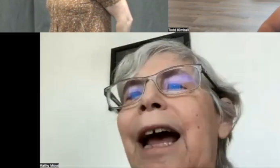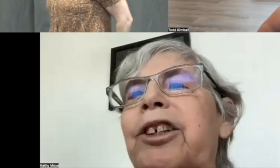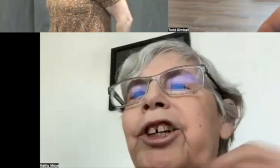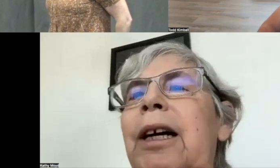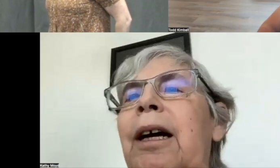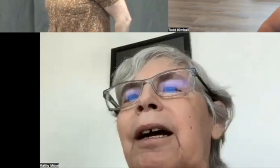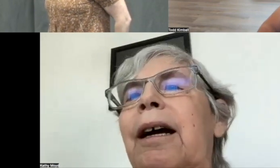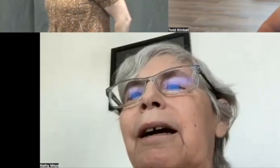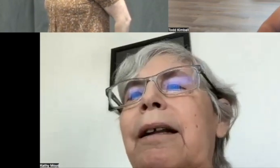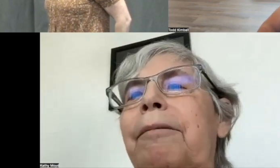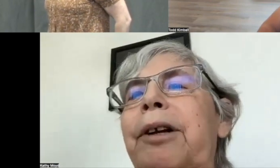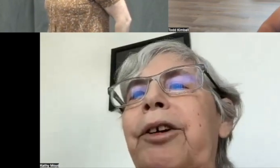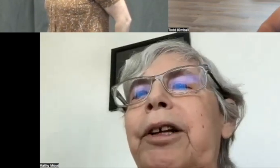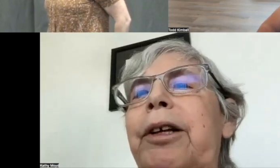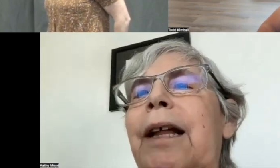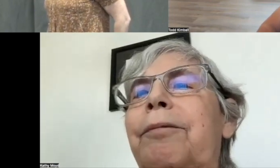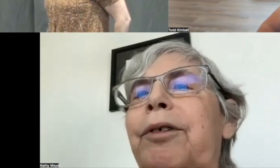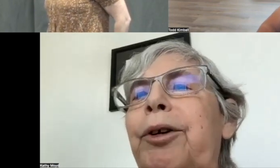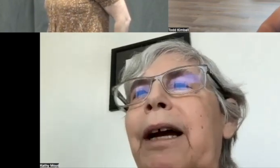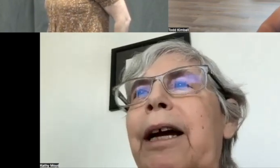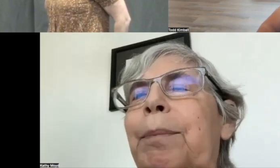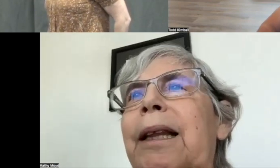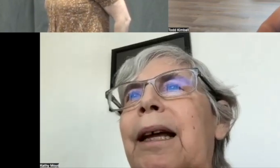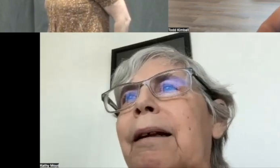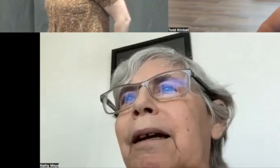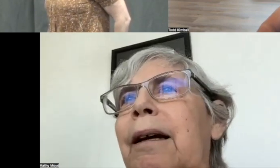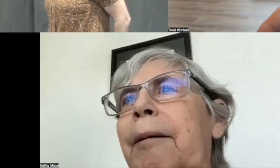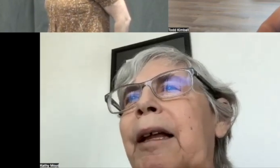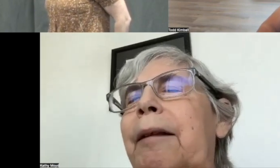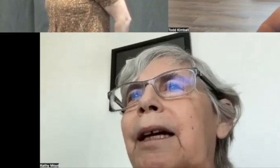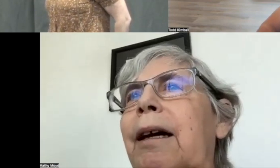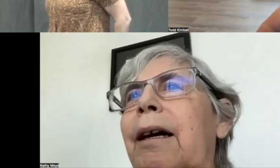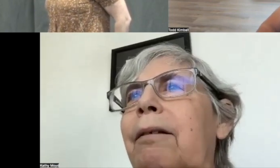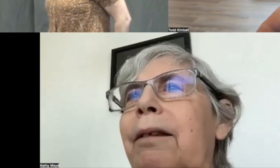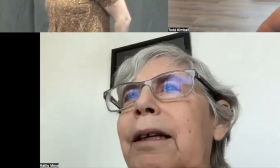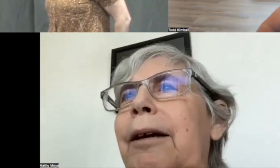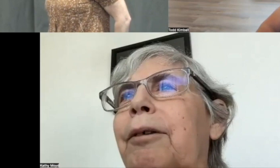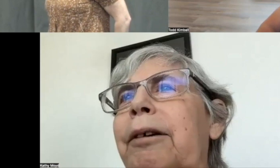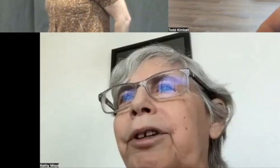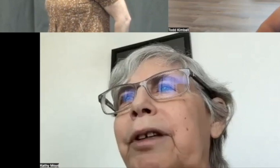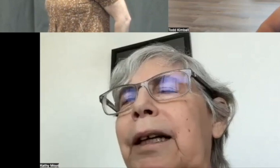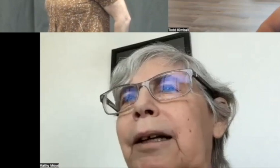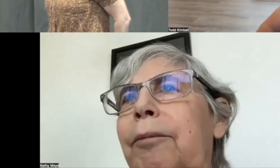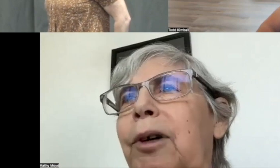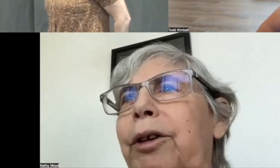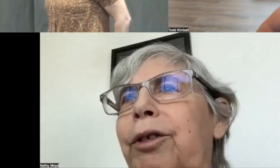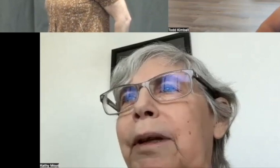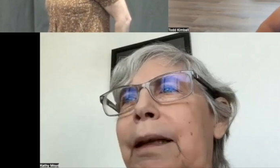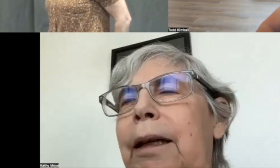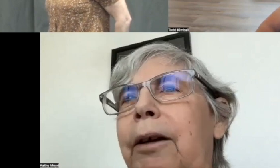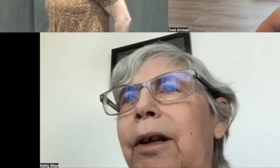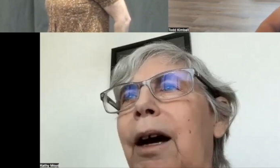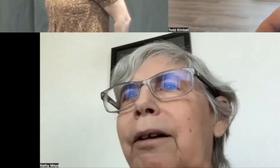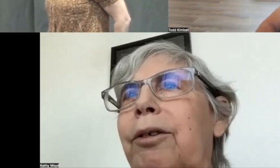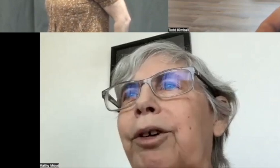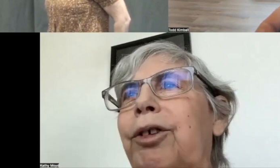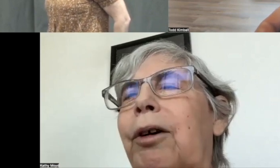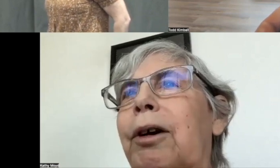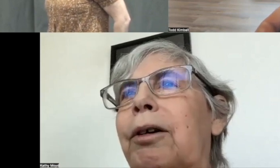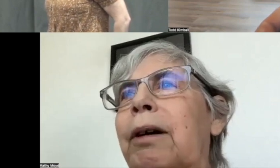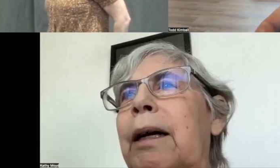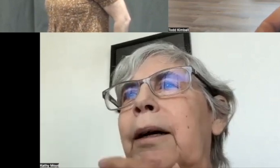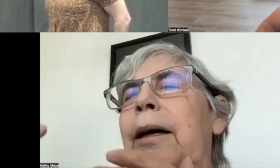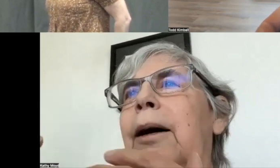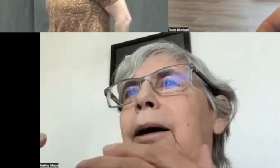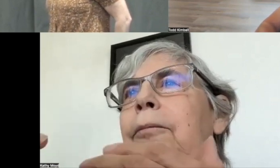then snatch. Yeah. And they would usually do that for 2 eggs. But then the other thing they were interested in was, the condors